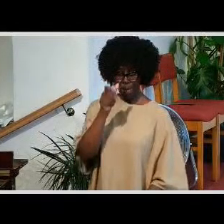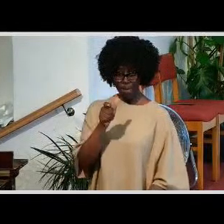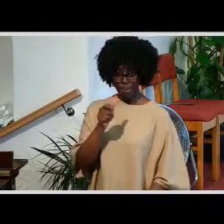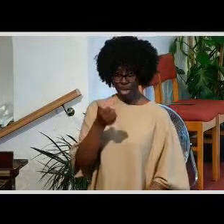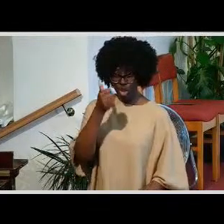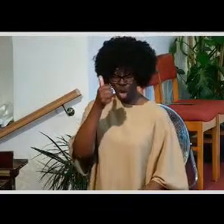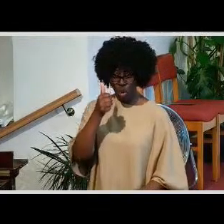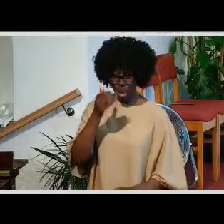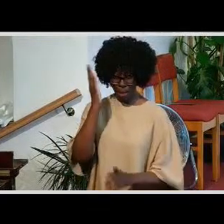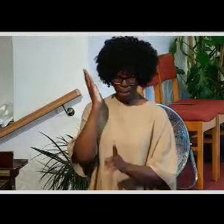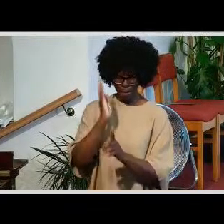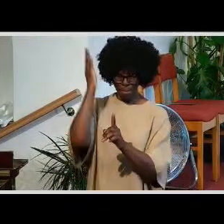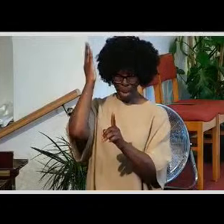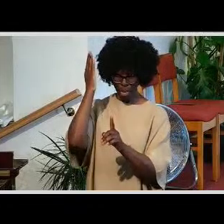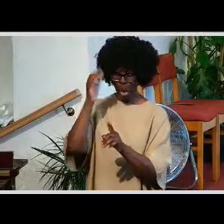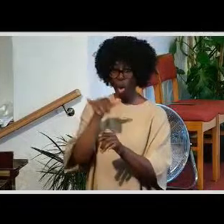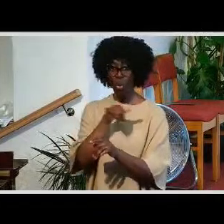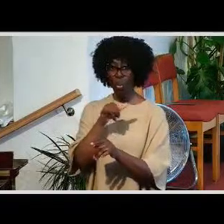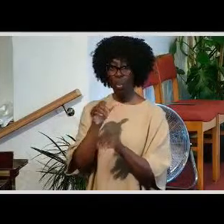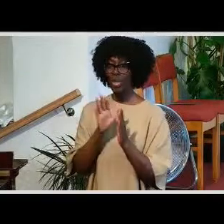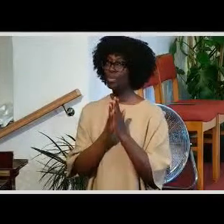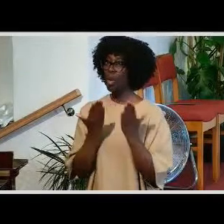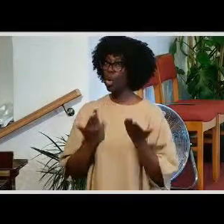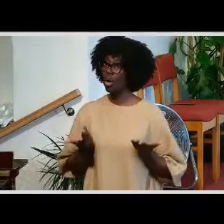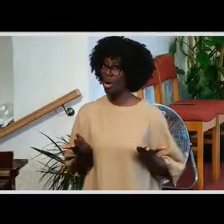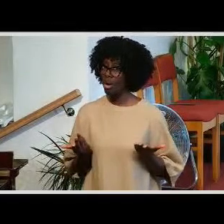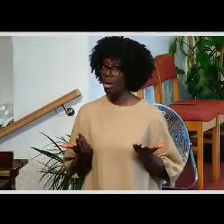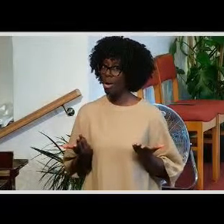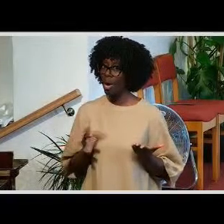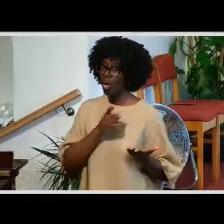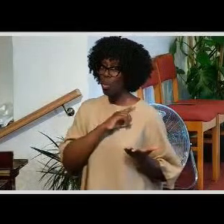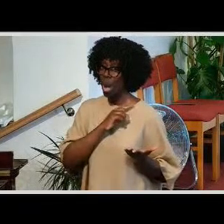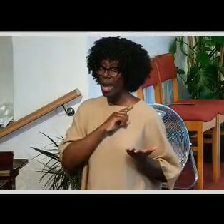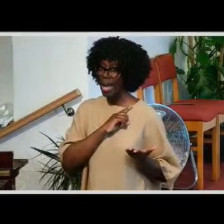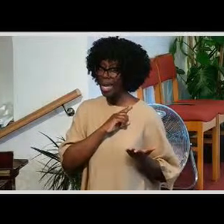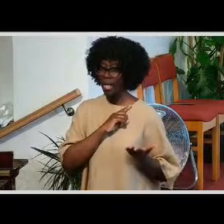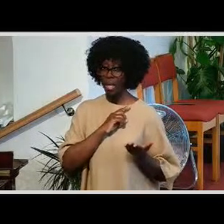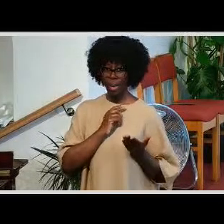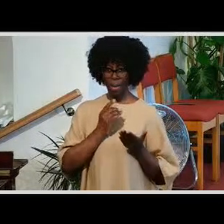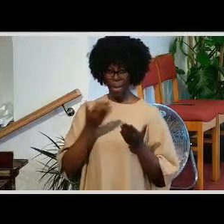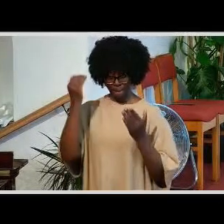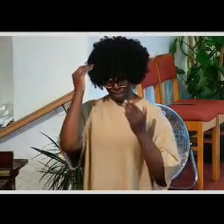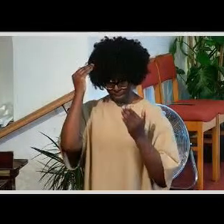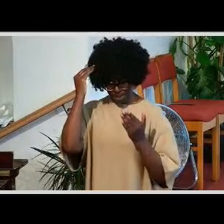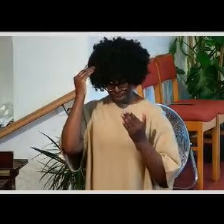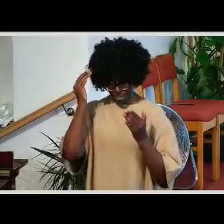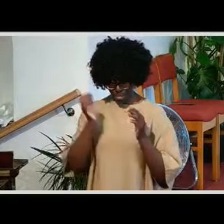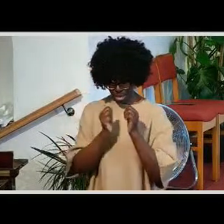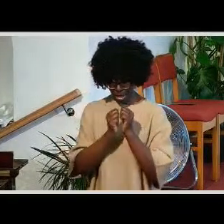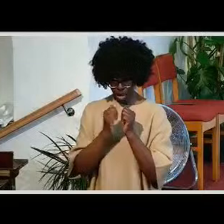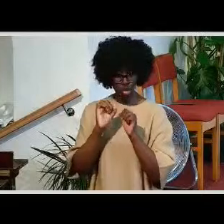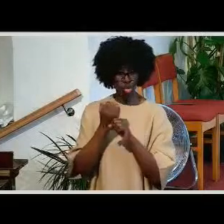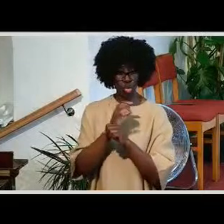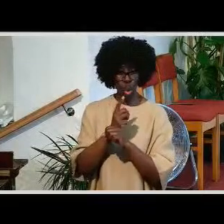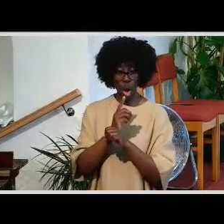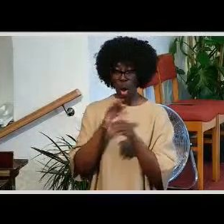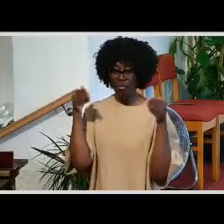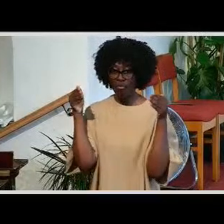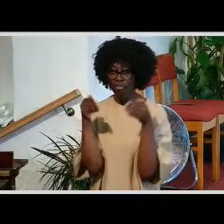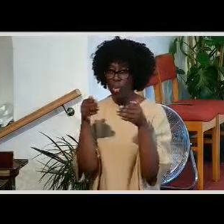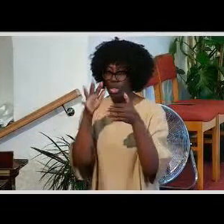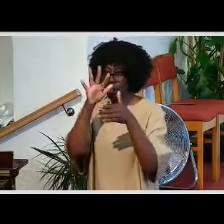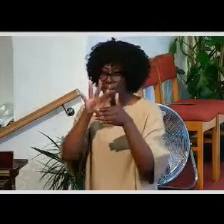removed, but you and I won't be able to tell because their brains focus on patterns. And so they can actually